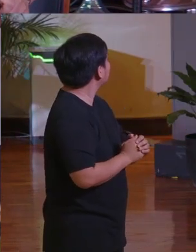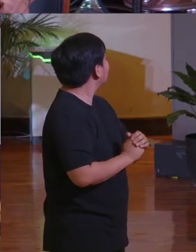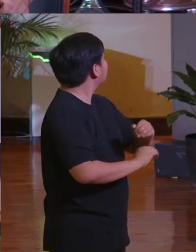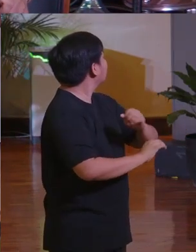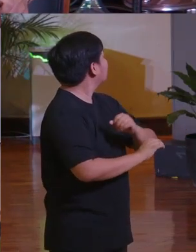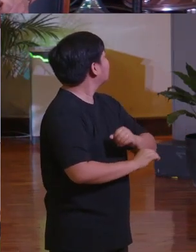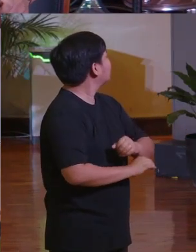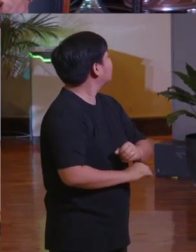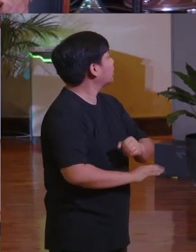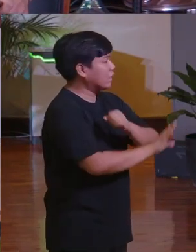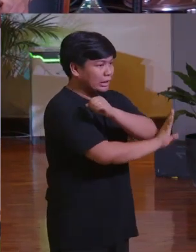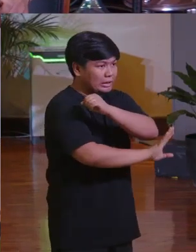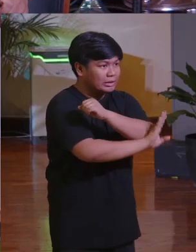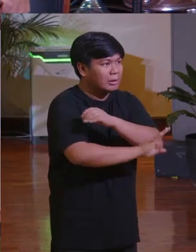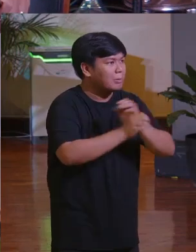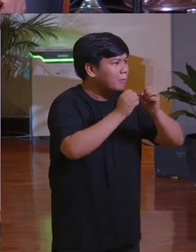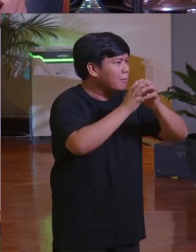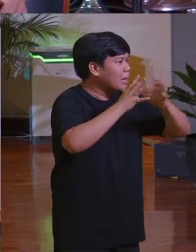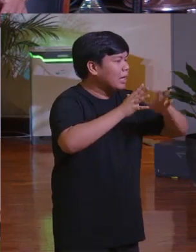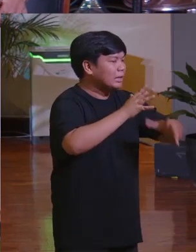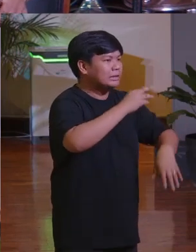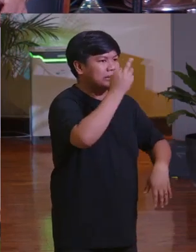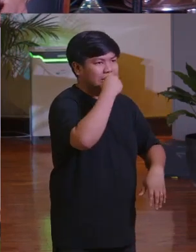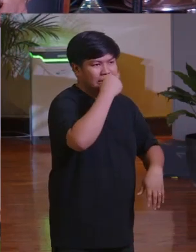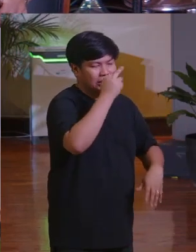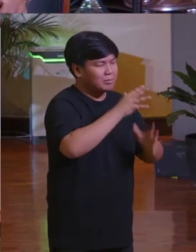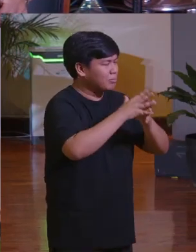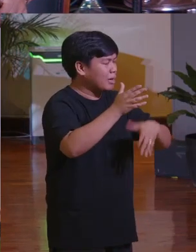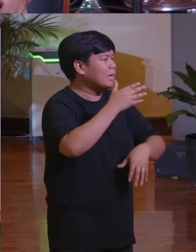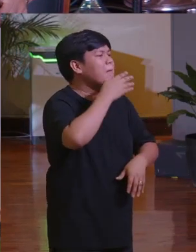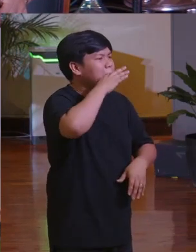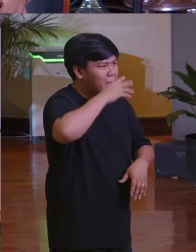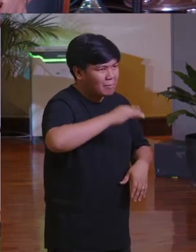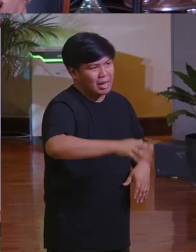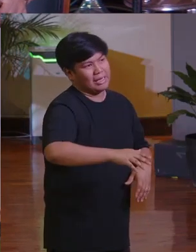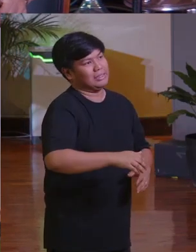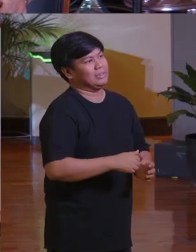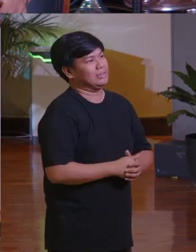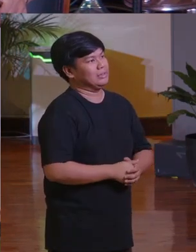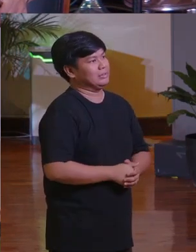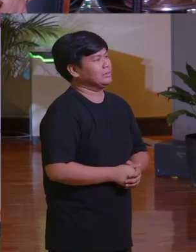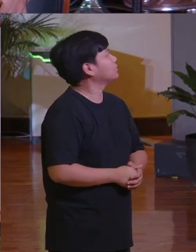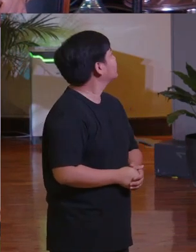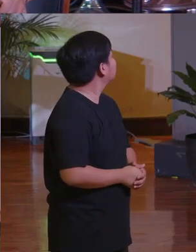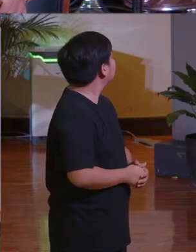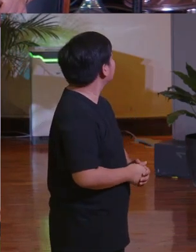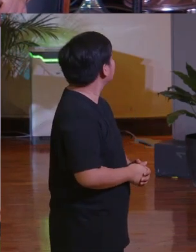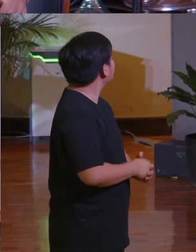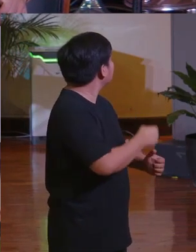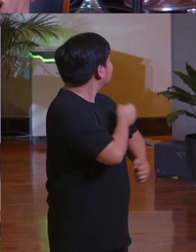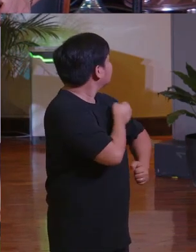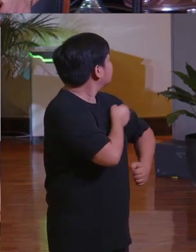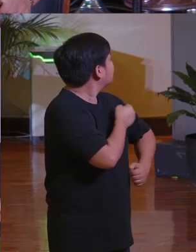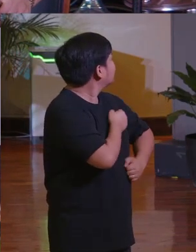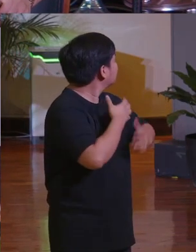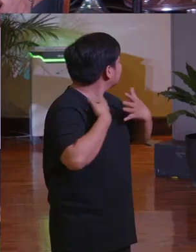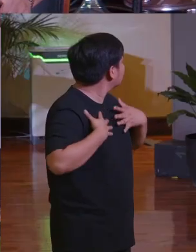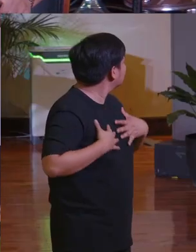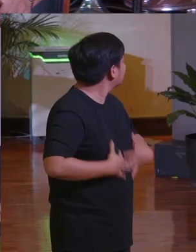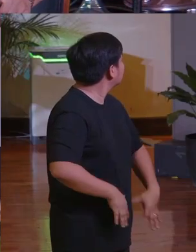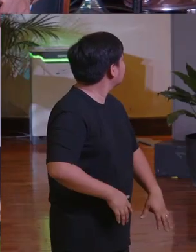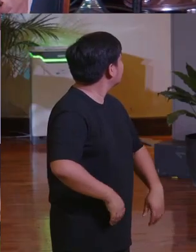is red, puno ng dugo, kasi napaka-bloodthirsty ng mga Assyrian. His soldiers are clothed in